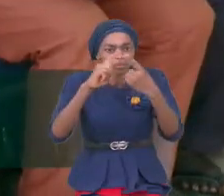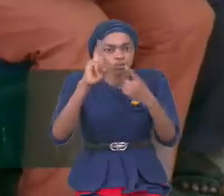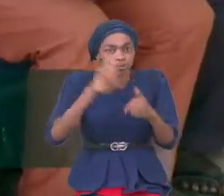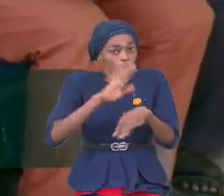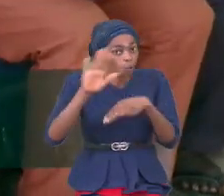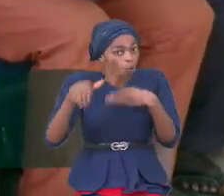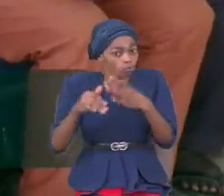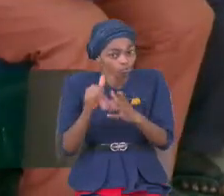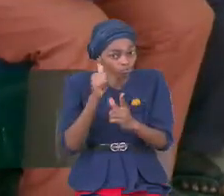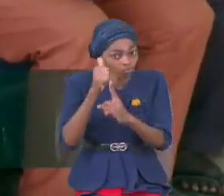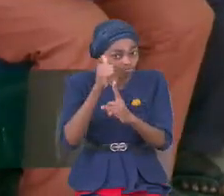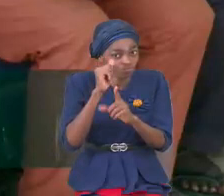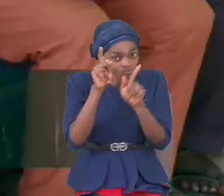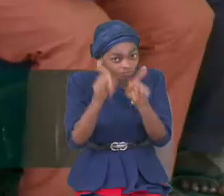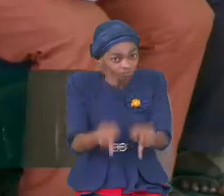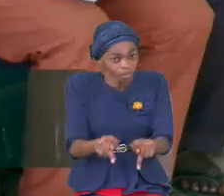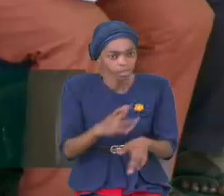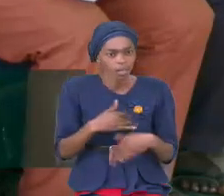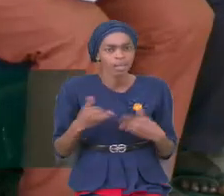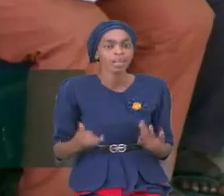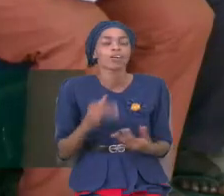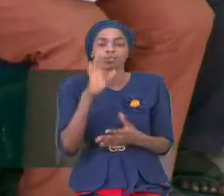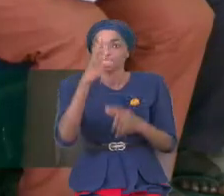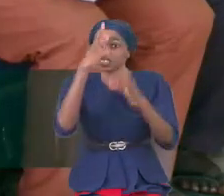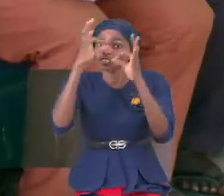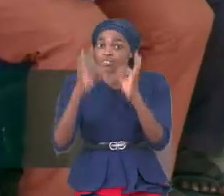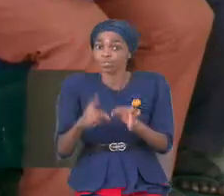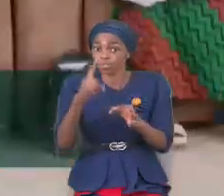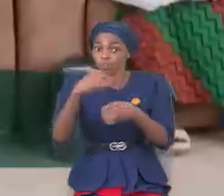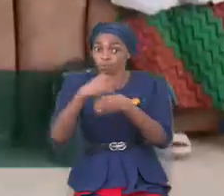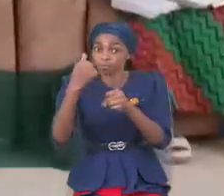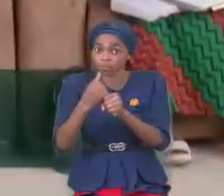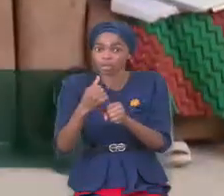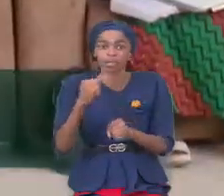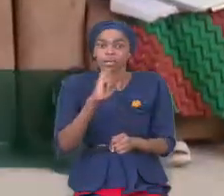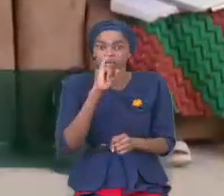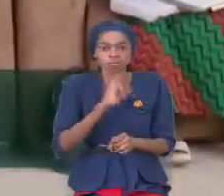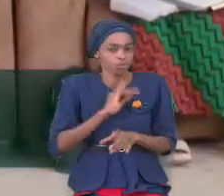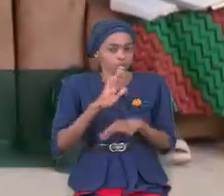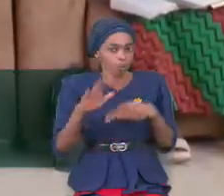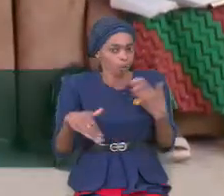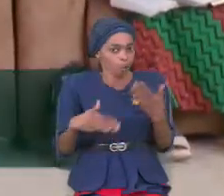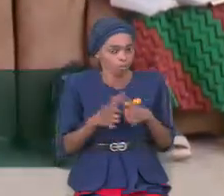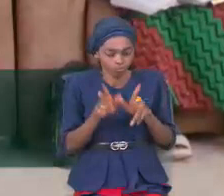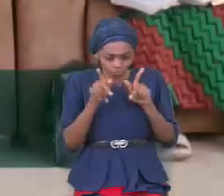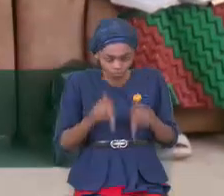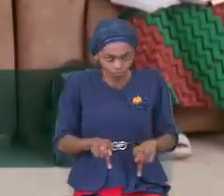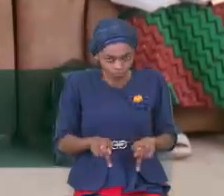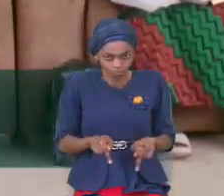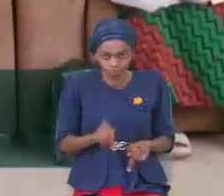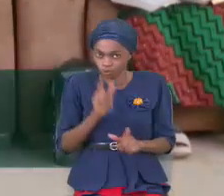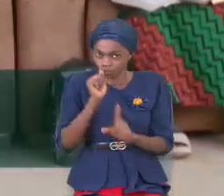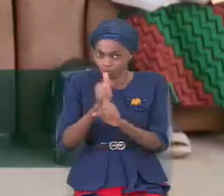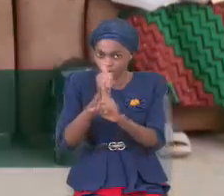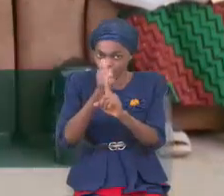by yourself. Your decision will be all by yourself. Your dedication,